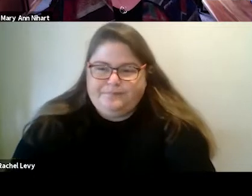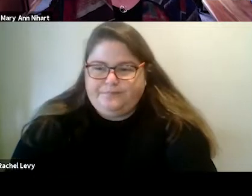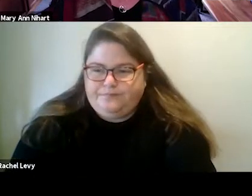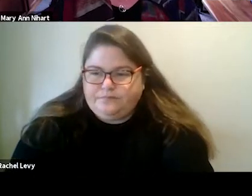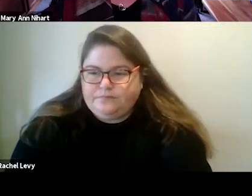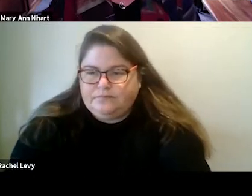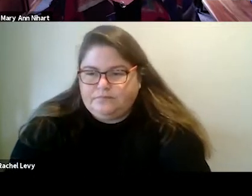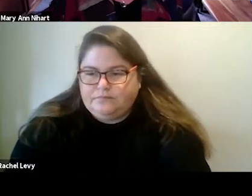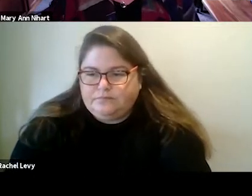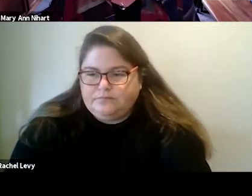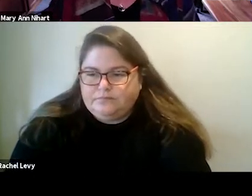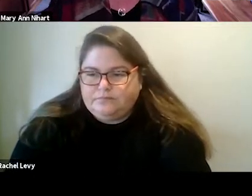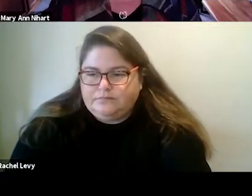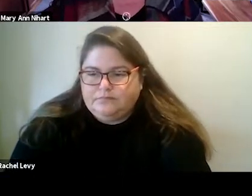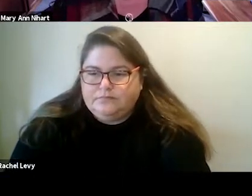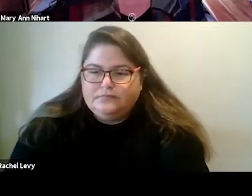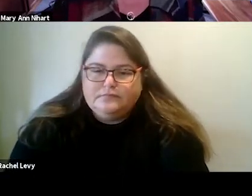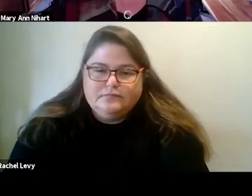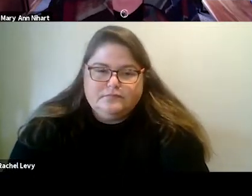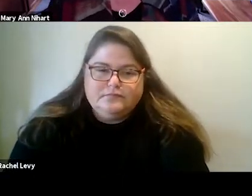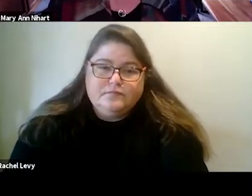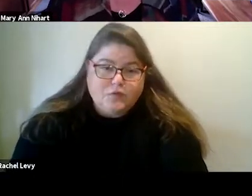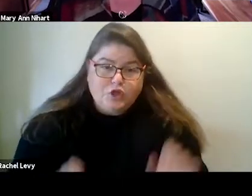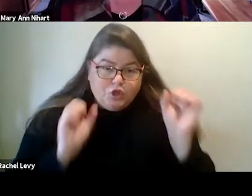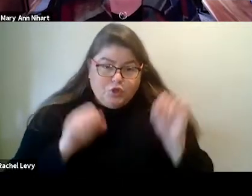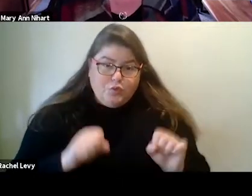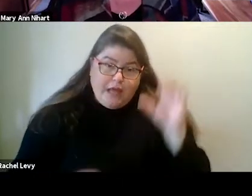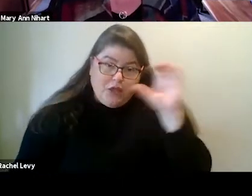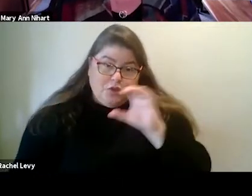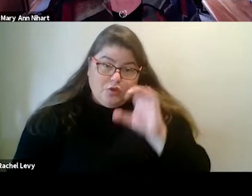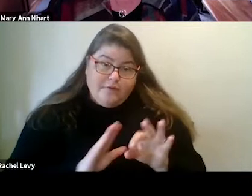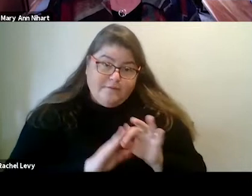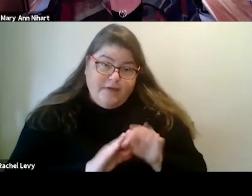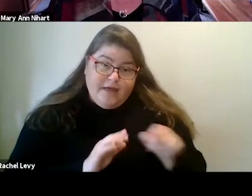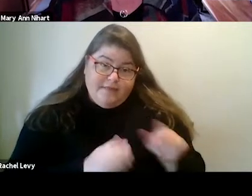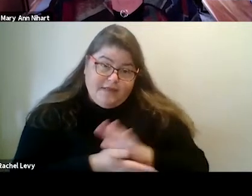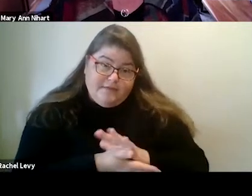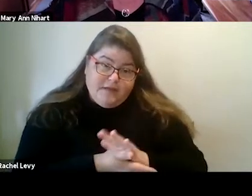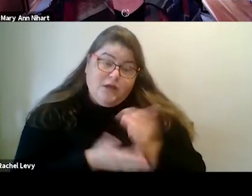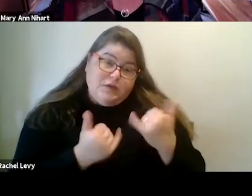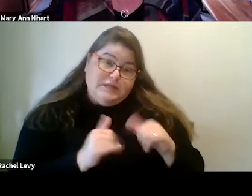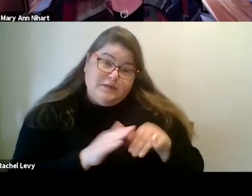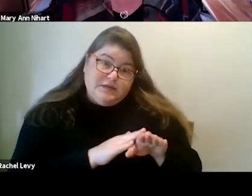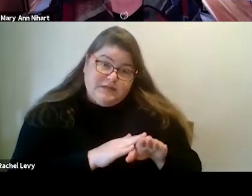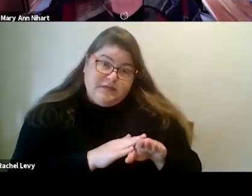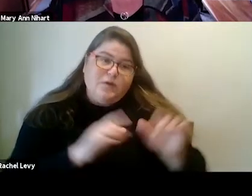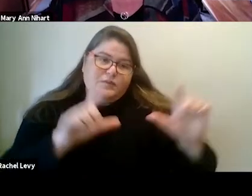You're certainly welcome to find this online. It's still accessible. But next